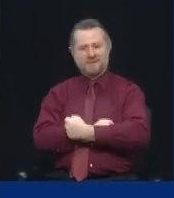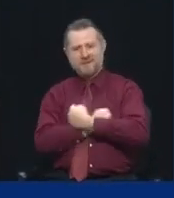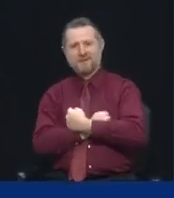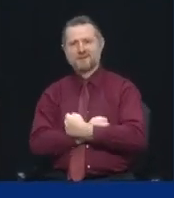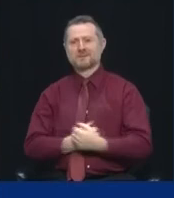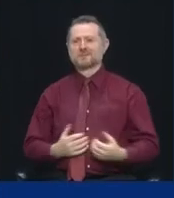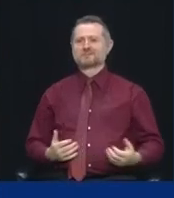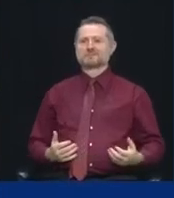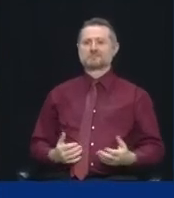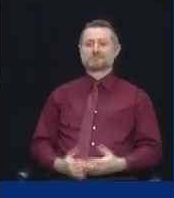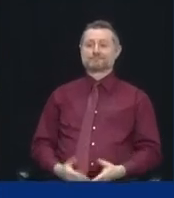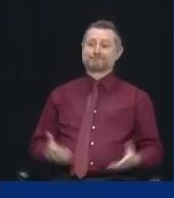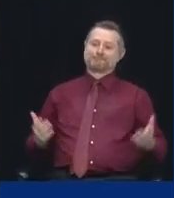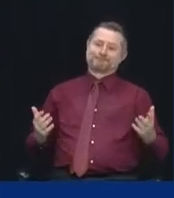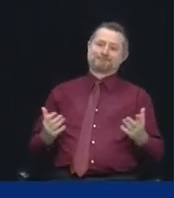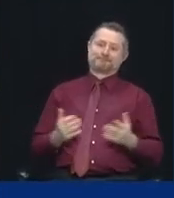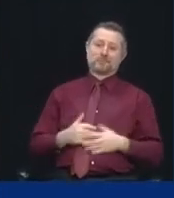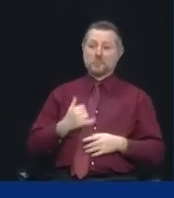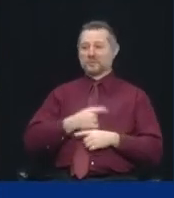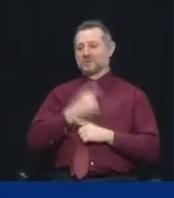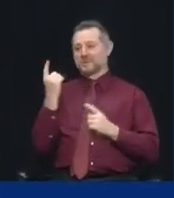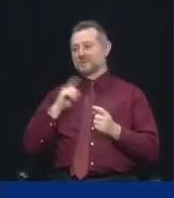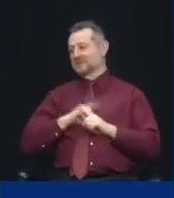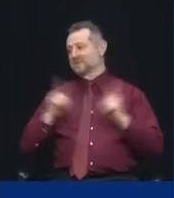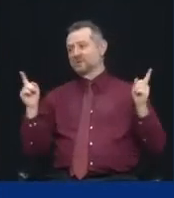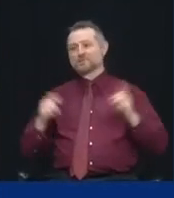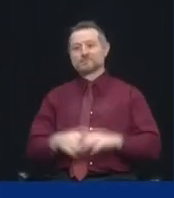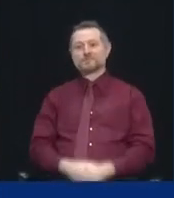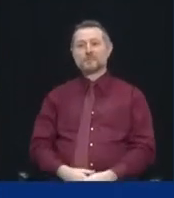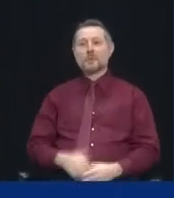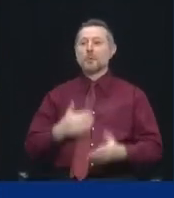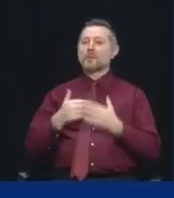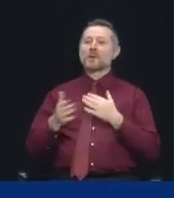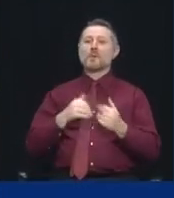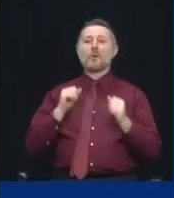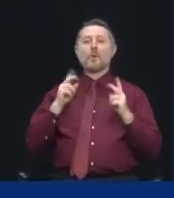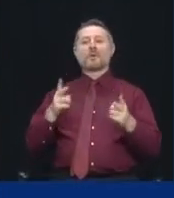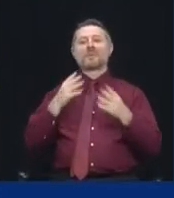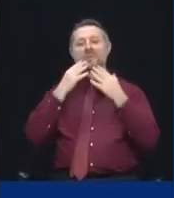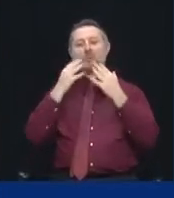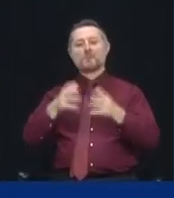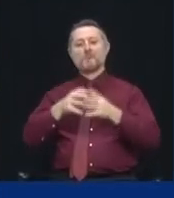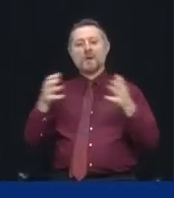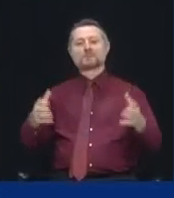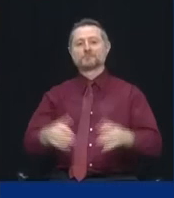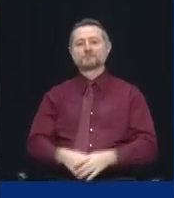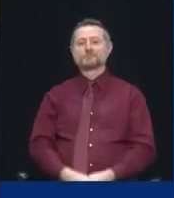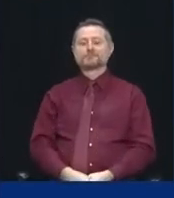We're in a different time now. Okay, thank you all very much.